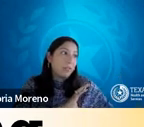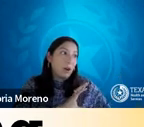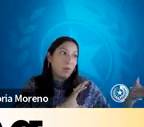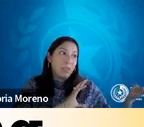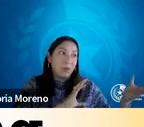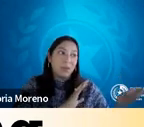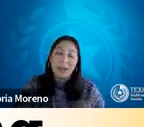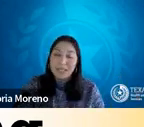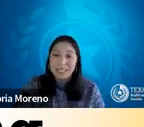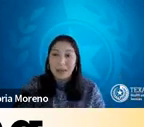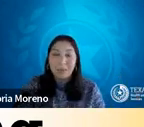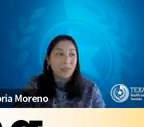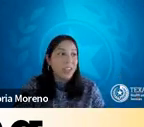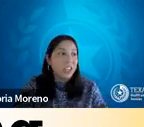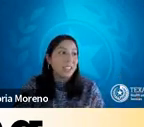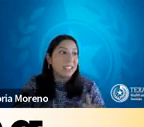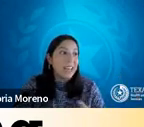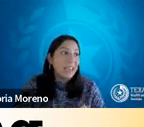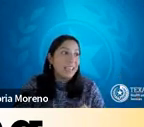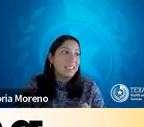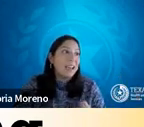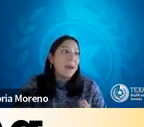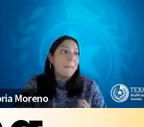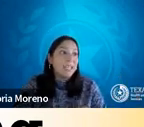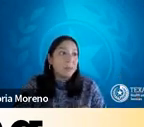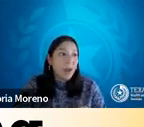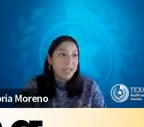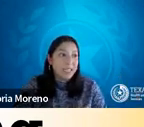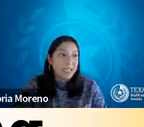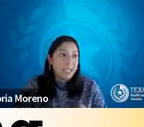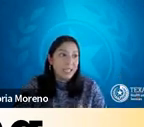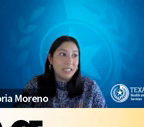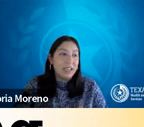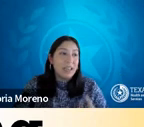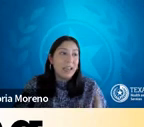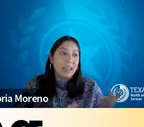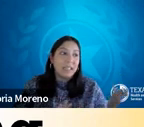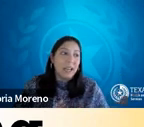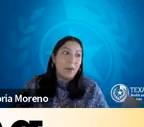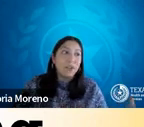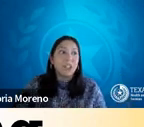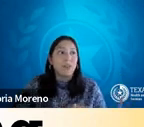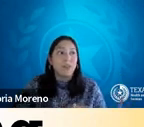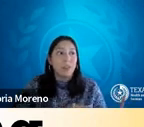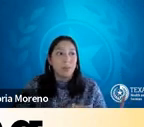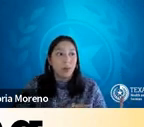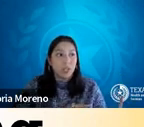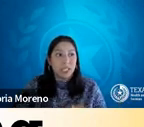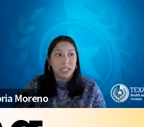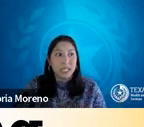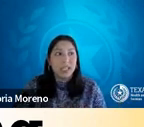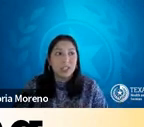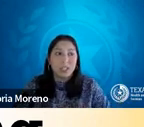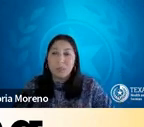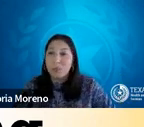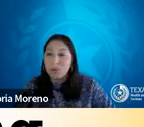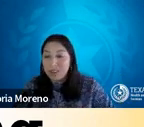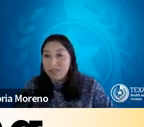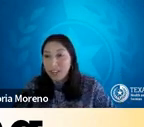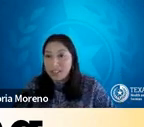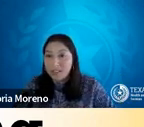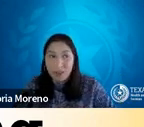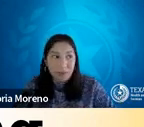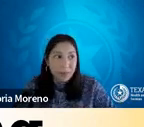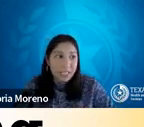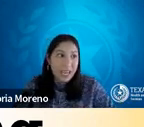about thus far with the most up-to-date prevention science, best practices, and a multitude of other approaches designed to support